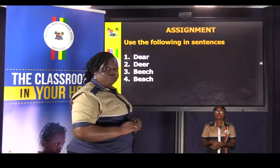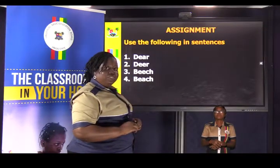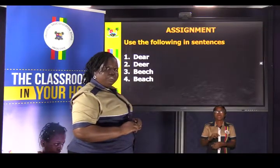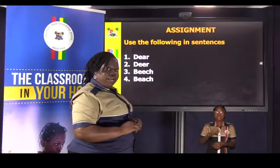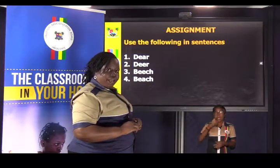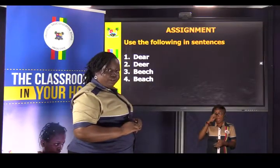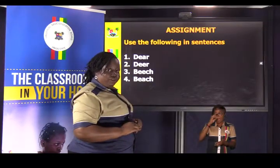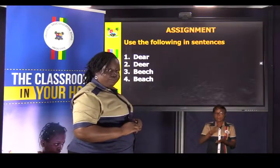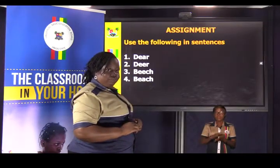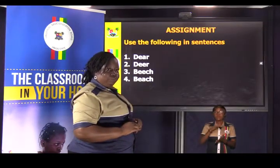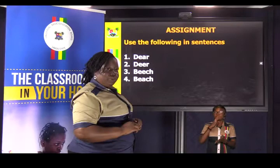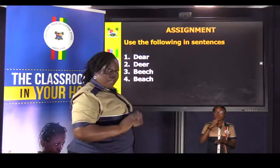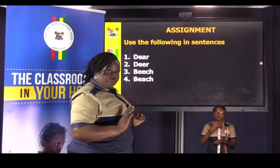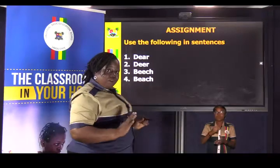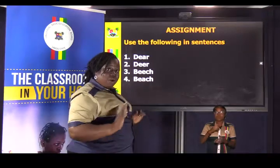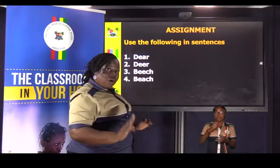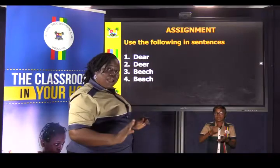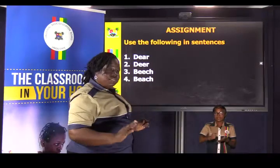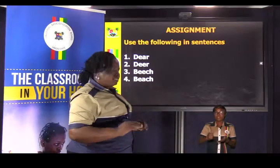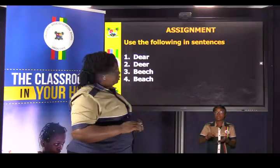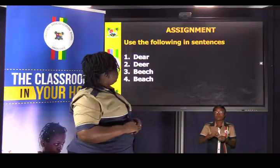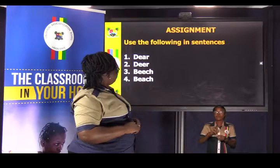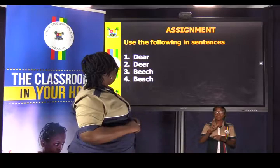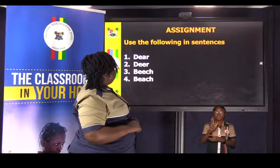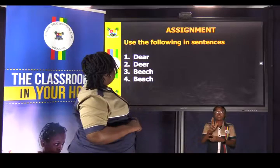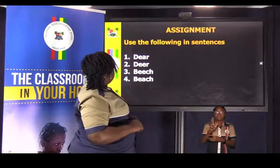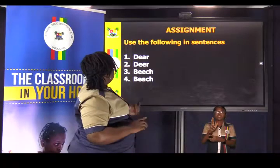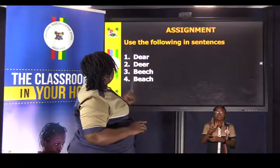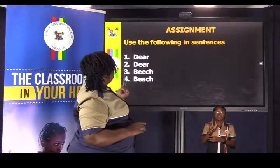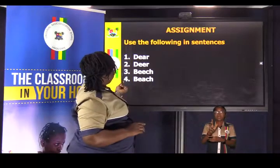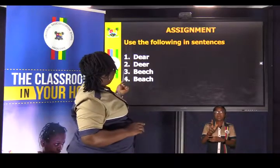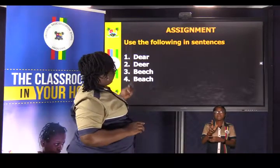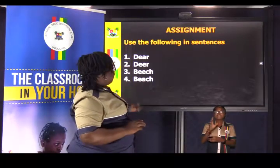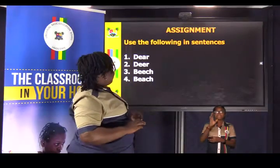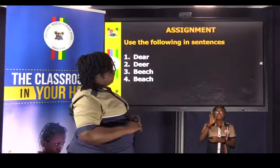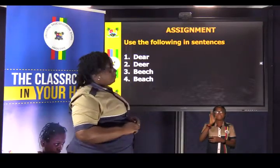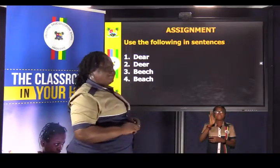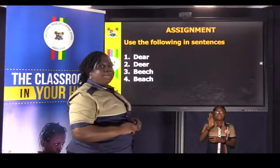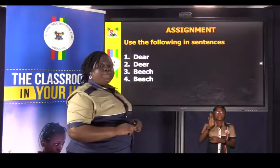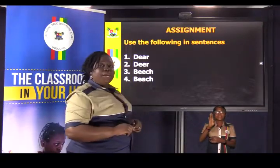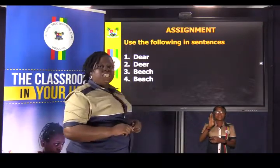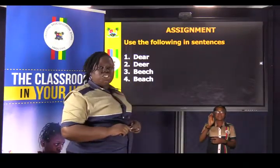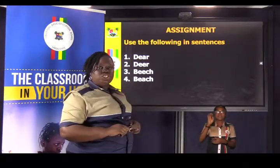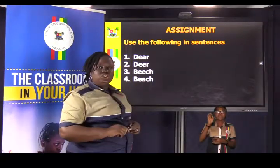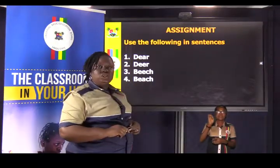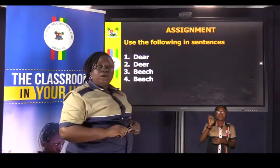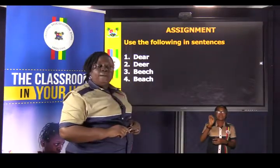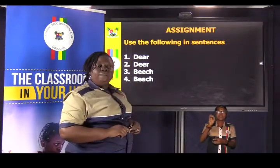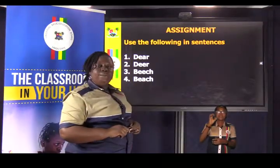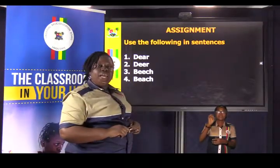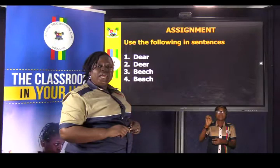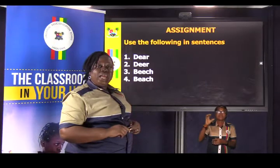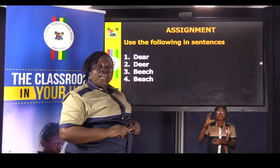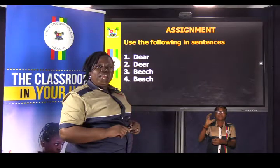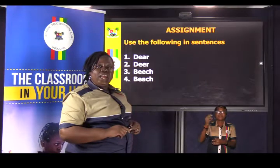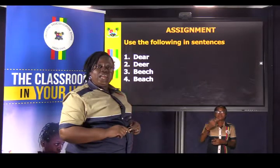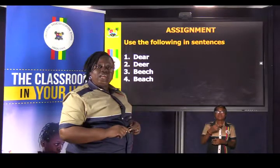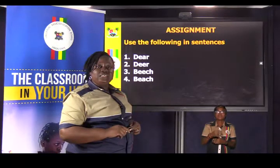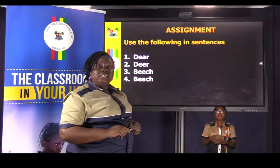D-E-E-R. Dare. I believe you're writing. Number 3. Beach.